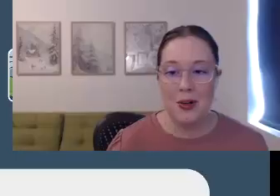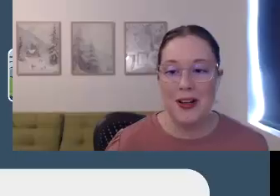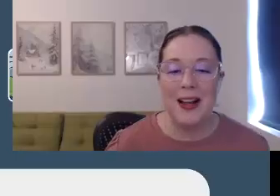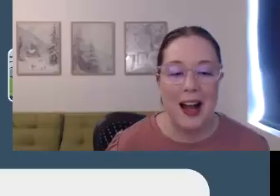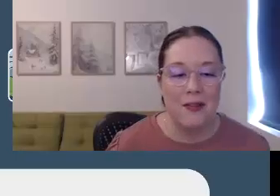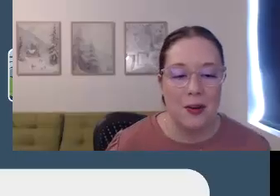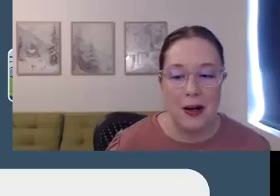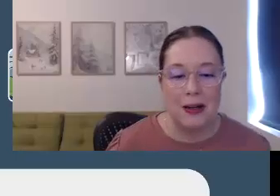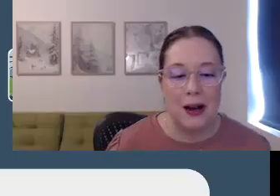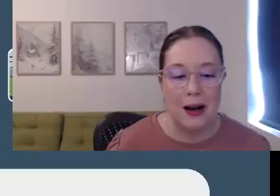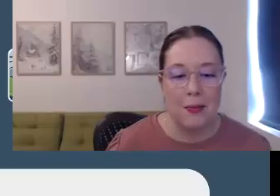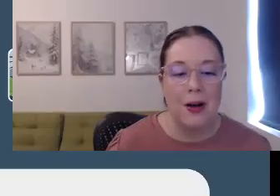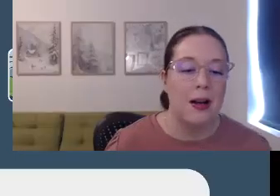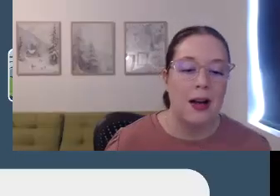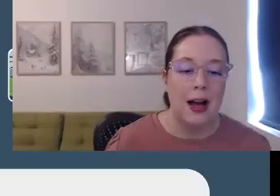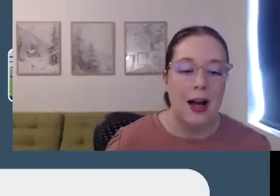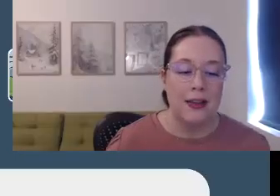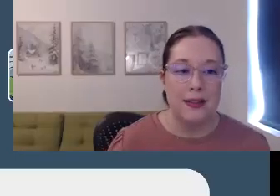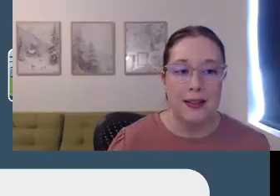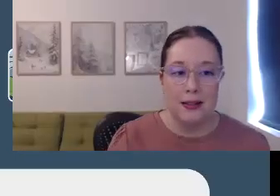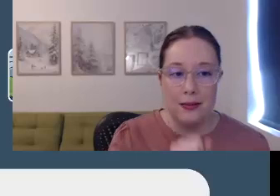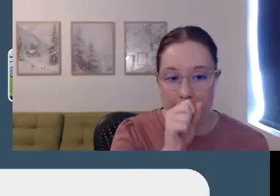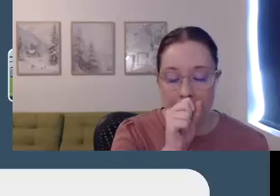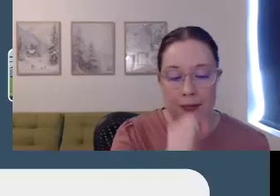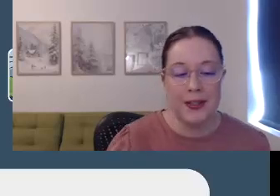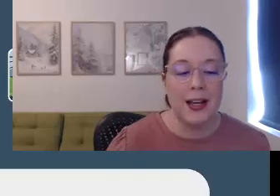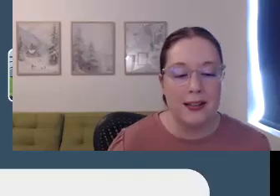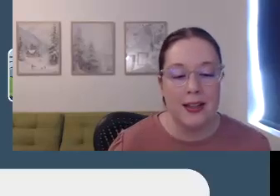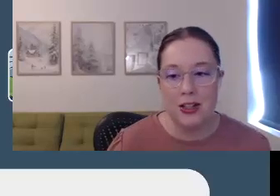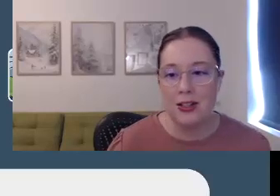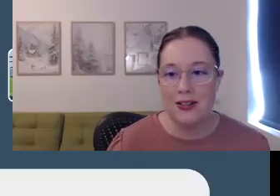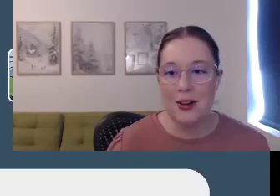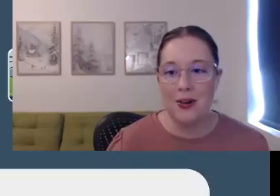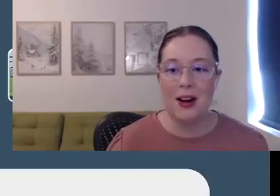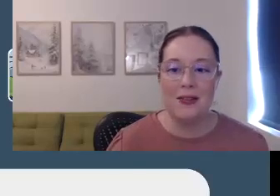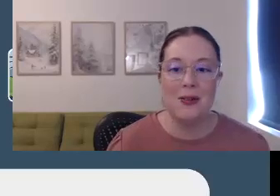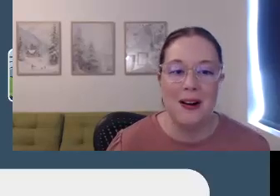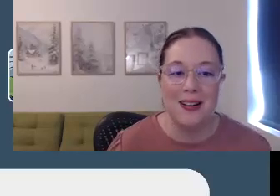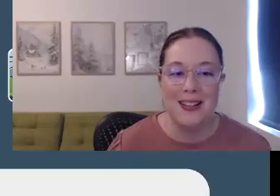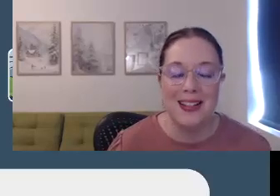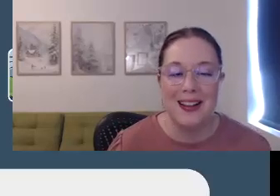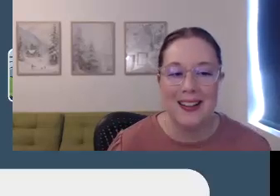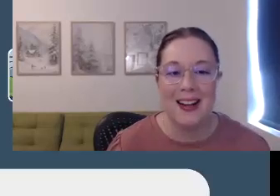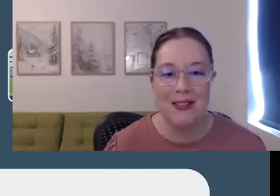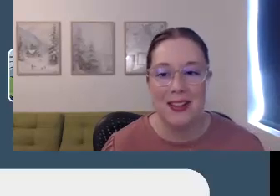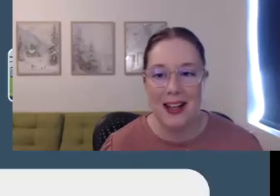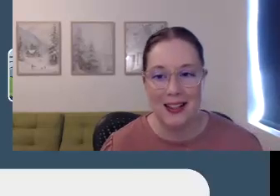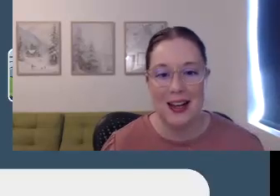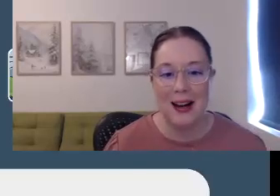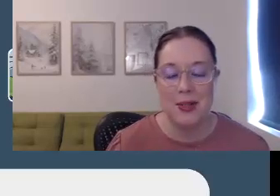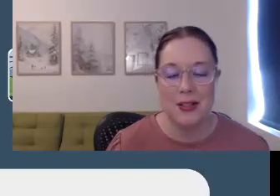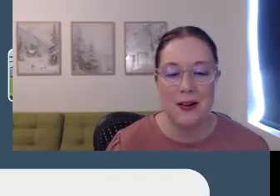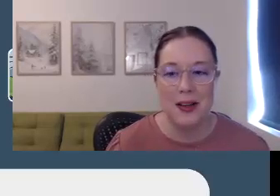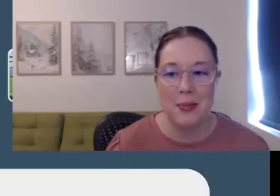Thanks, Emery. Hi, everyone. This is the second session, so a lot of you are seeing us now for the